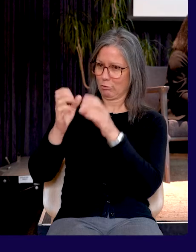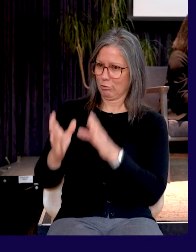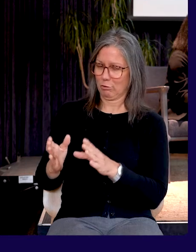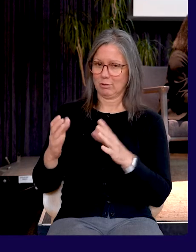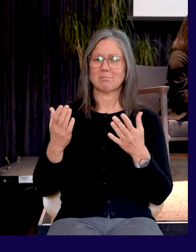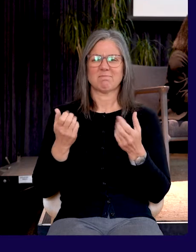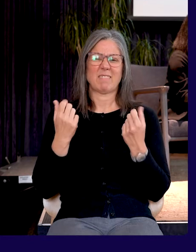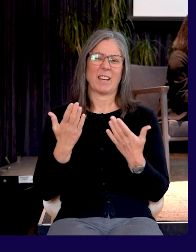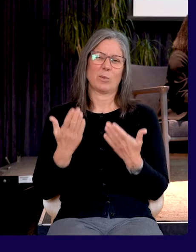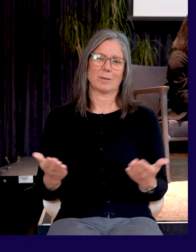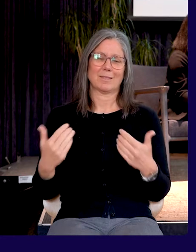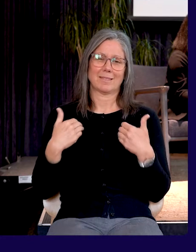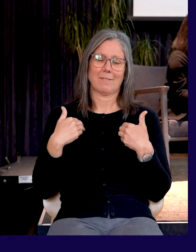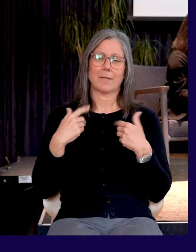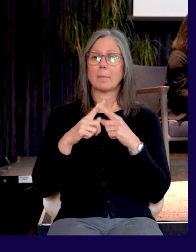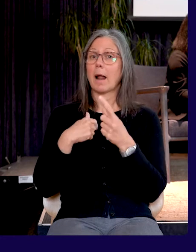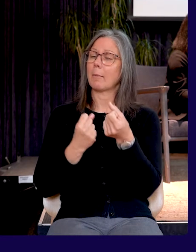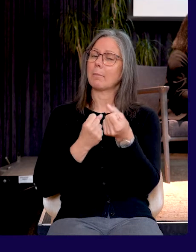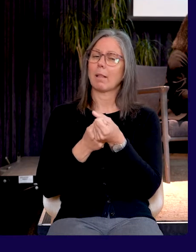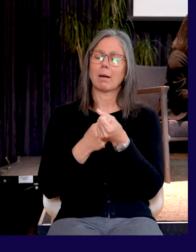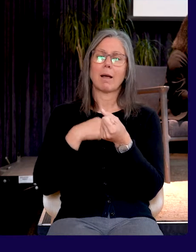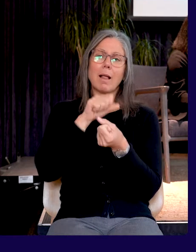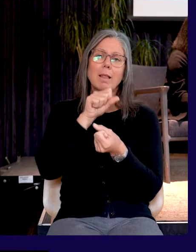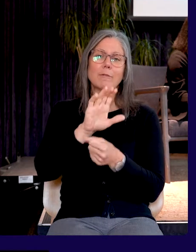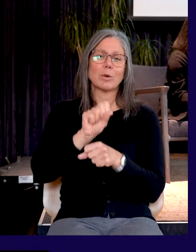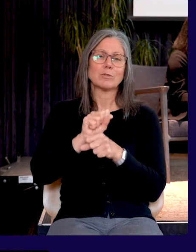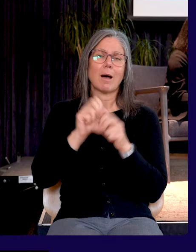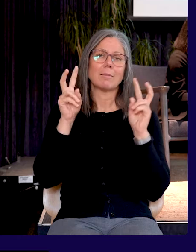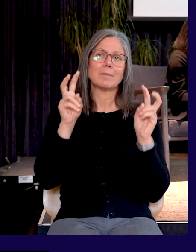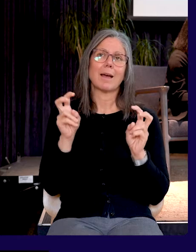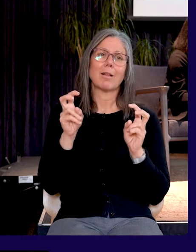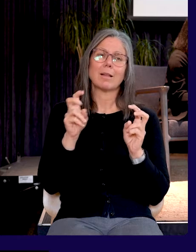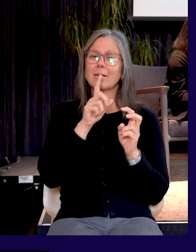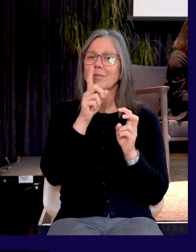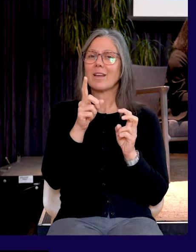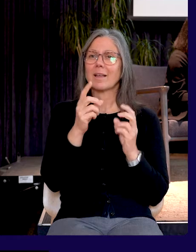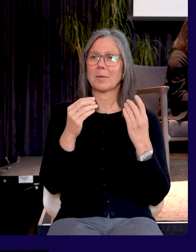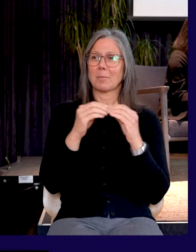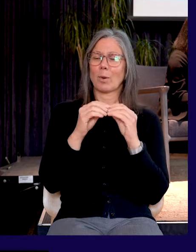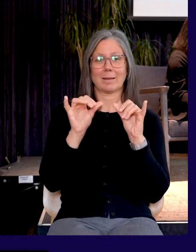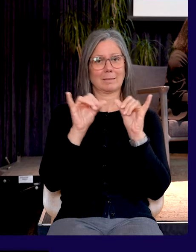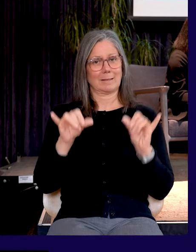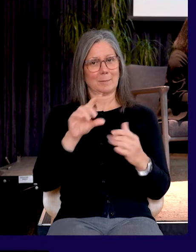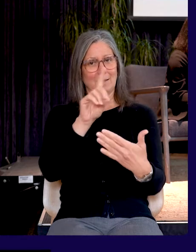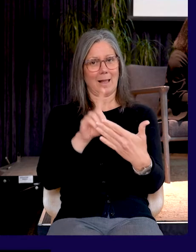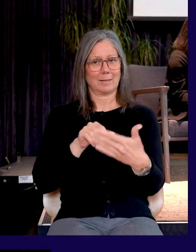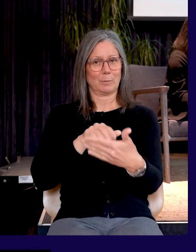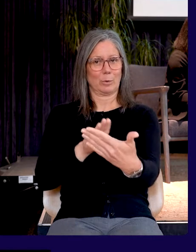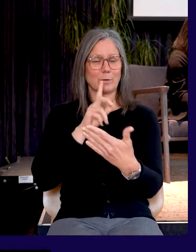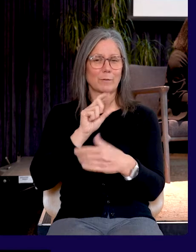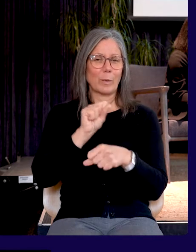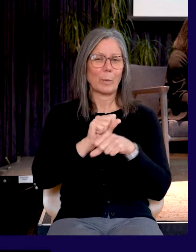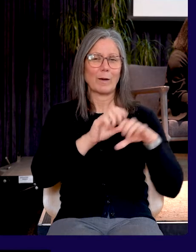I guess for me, I would just really plug, and I loved that your job title, which is kind of more of a systems design approach to the